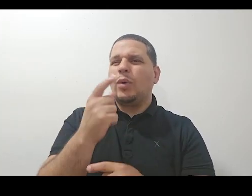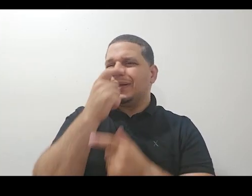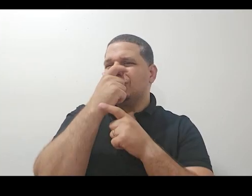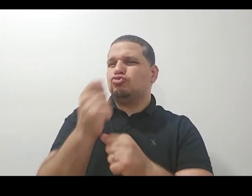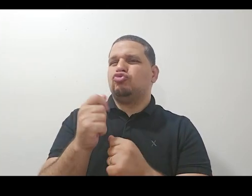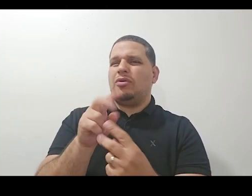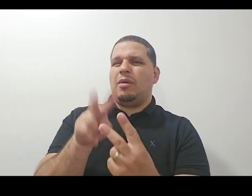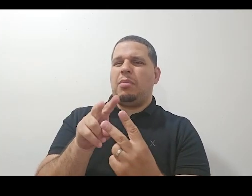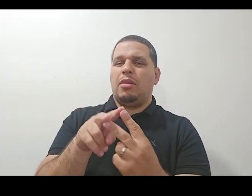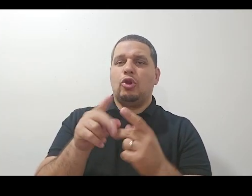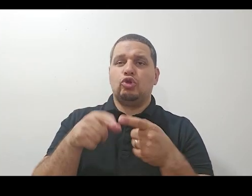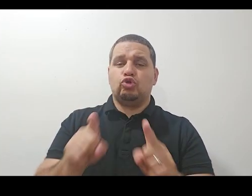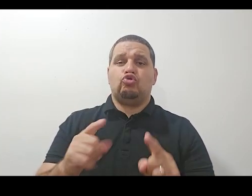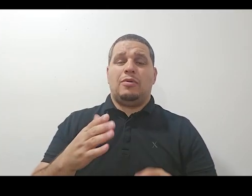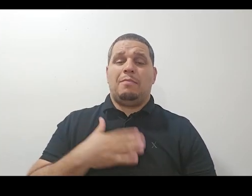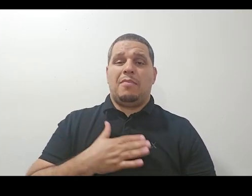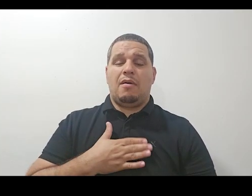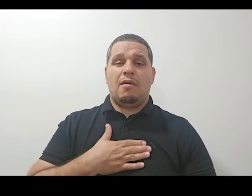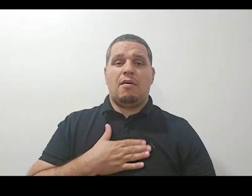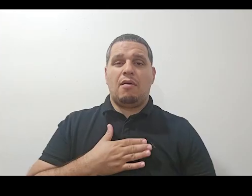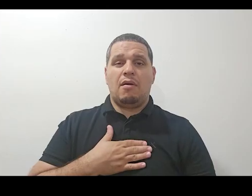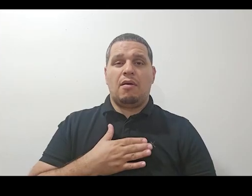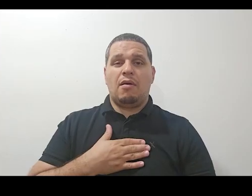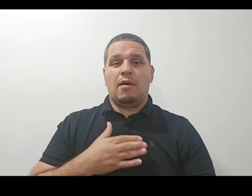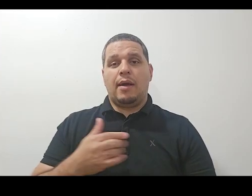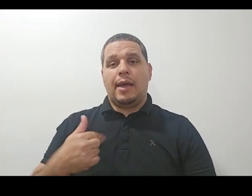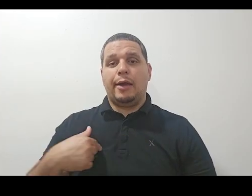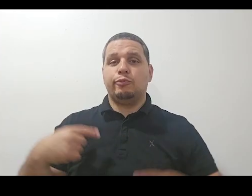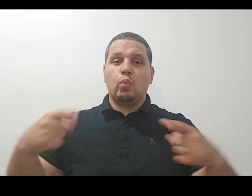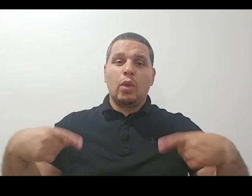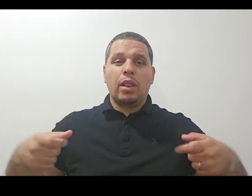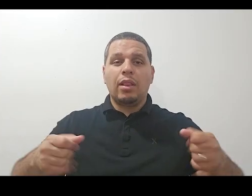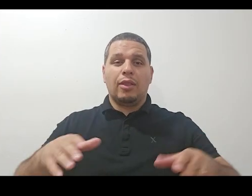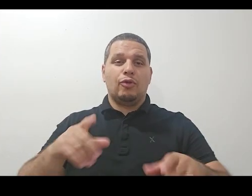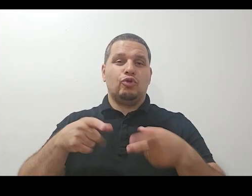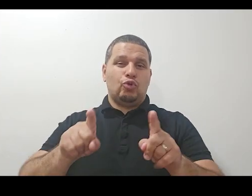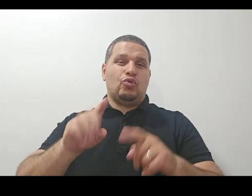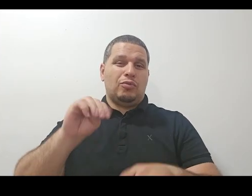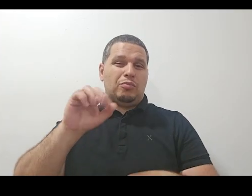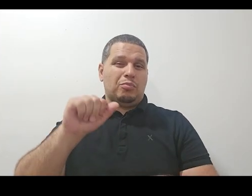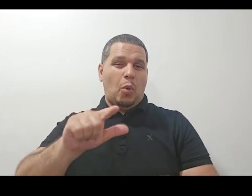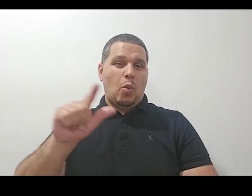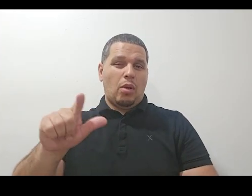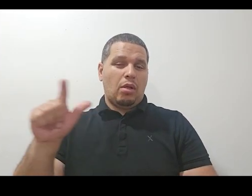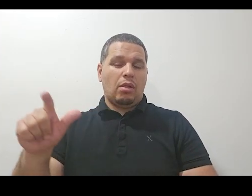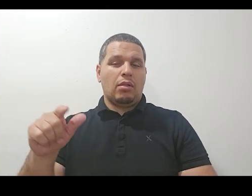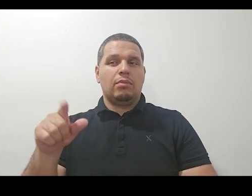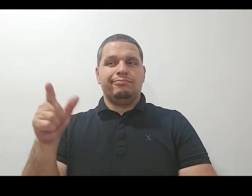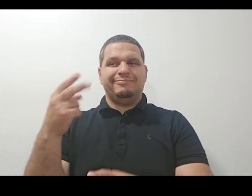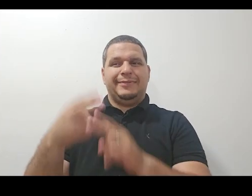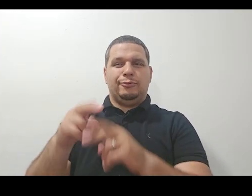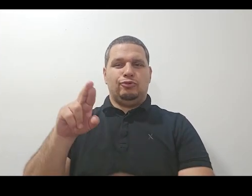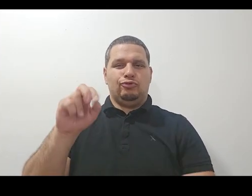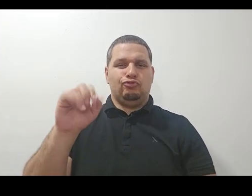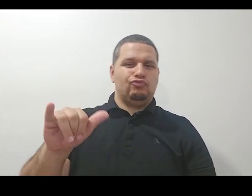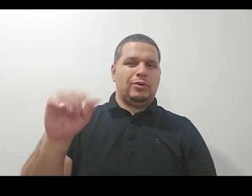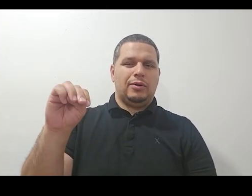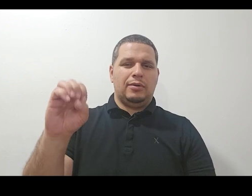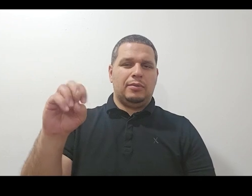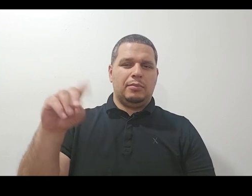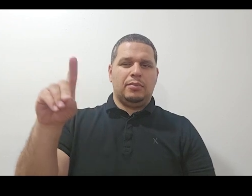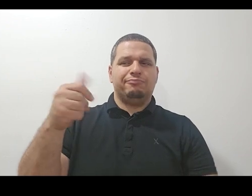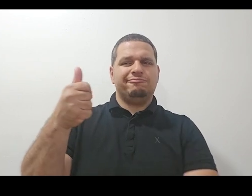nice, interesting couple during my little wheeling myself with the mall walkers, and his name was